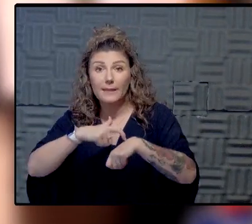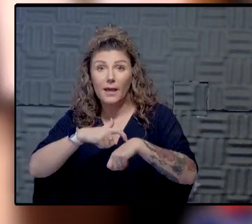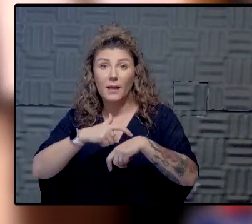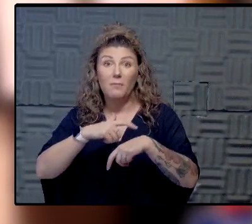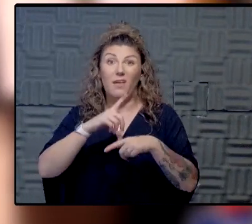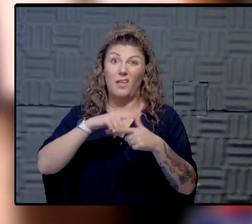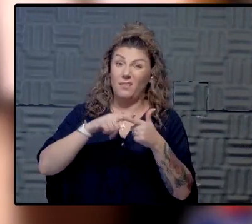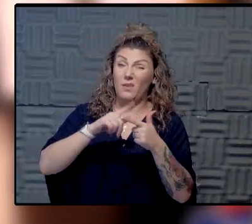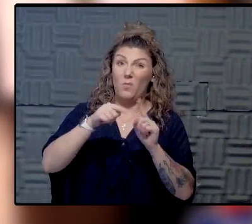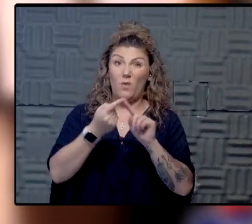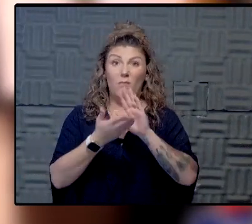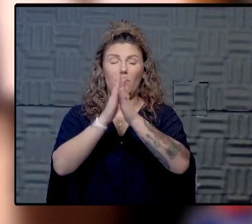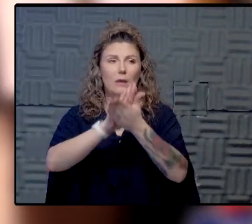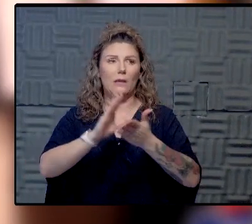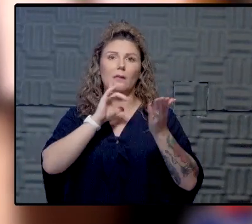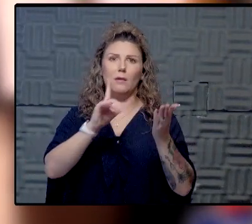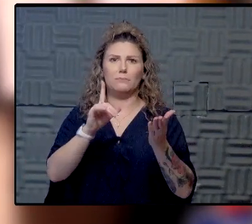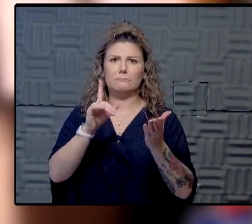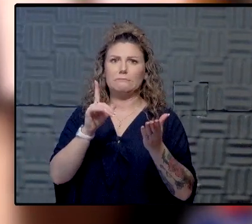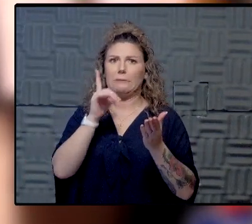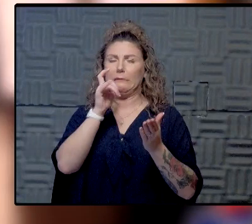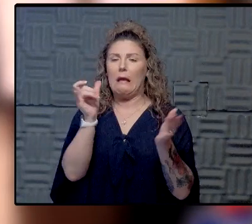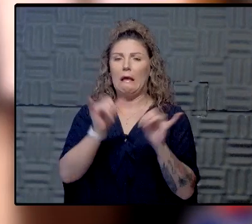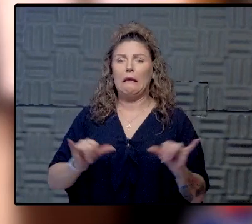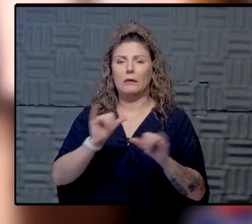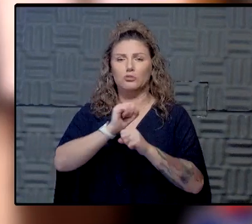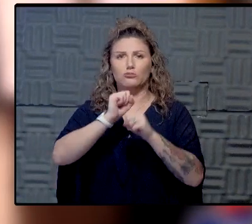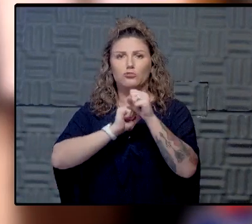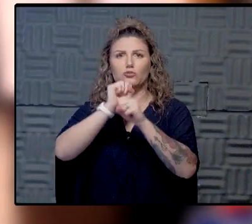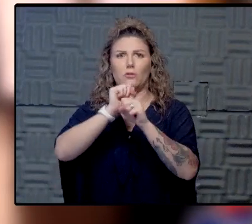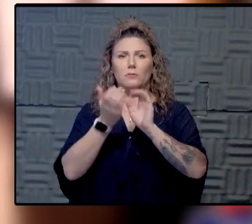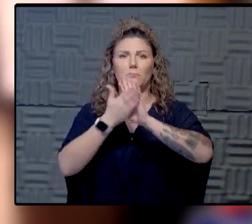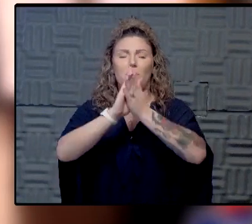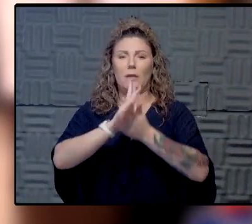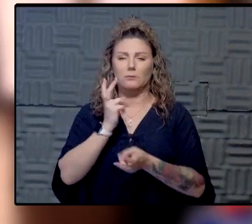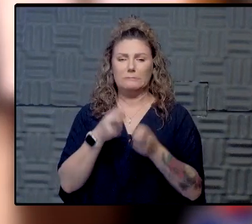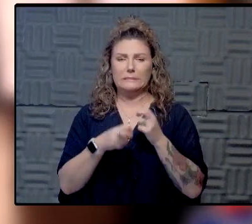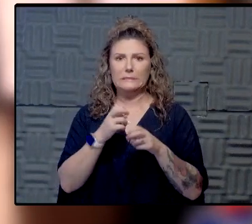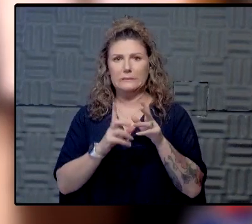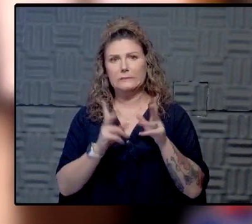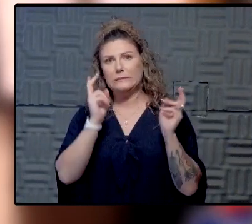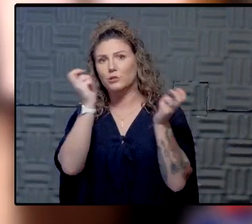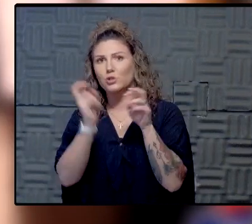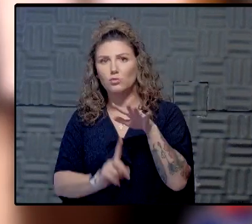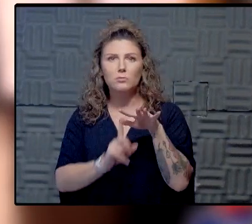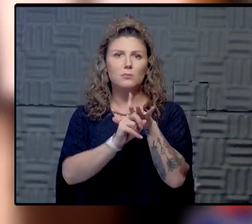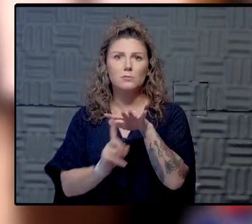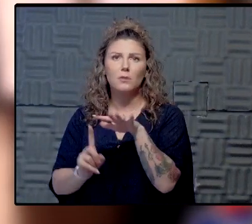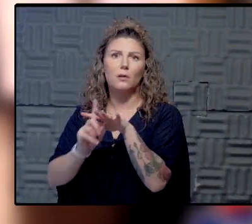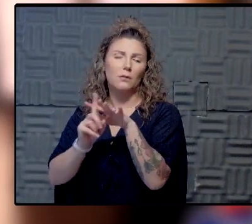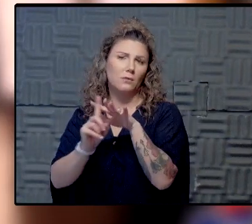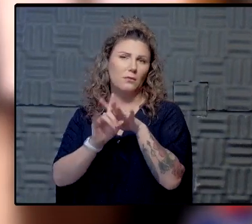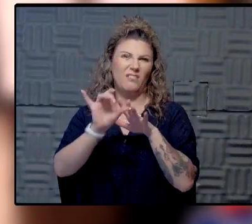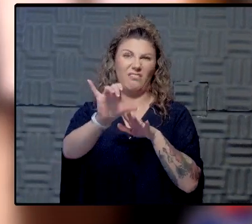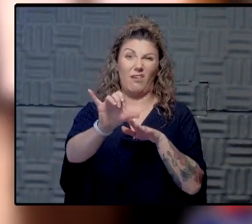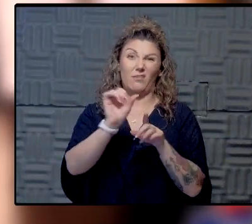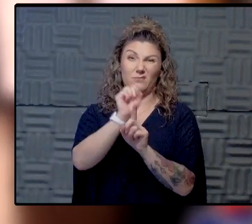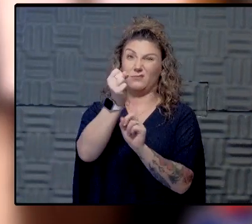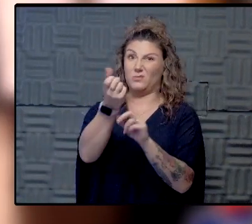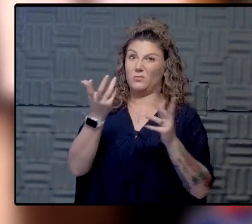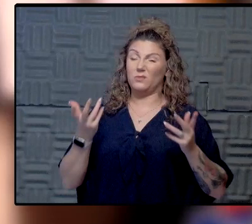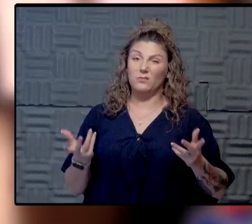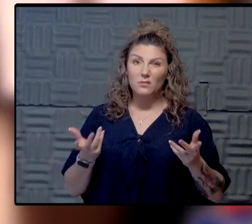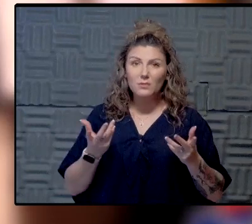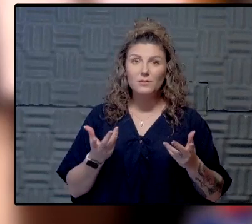they've become, the more problematic it's been on an already tough situation. So all the things